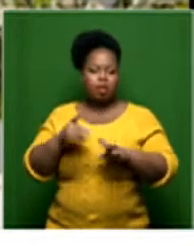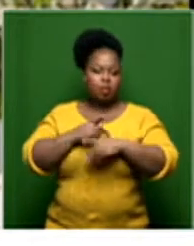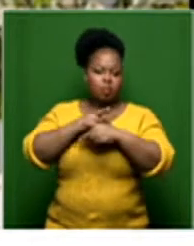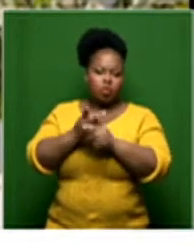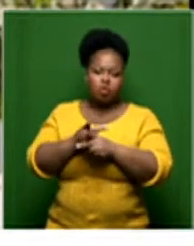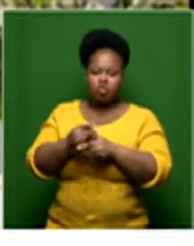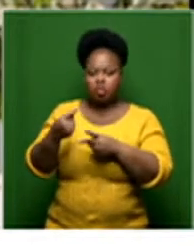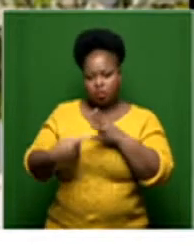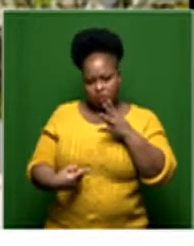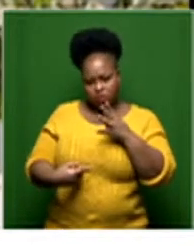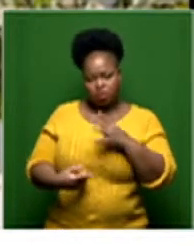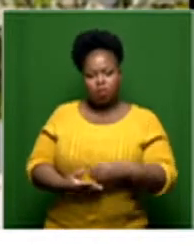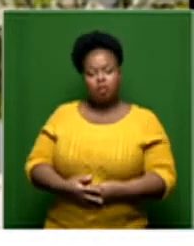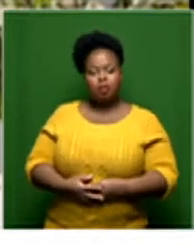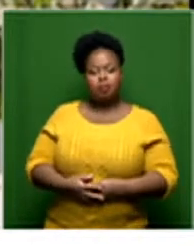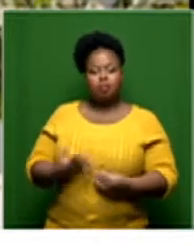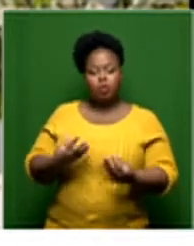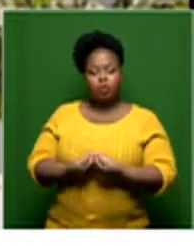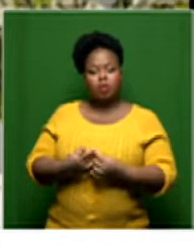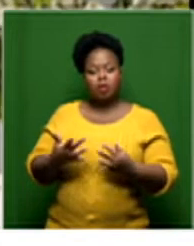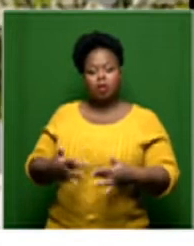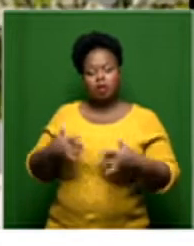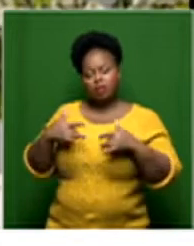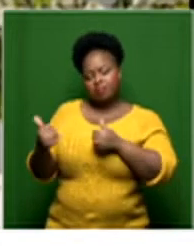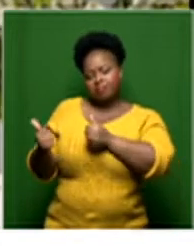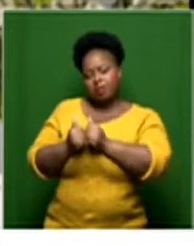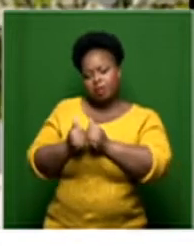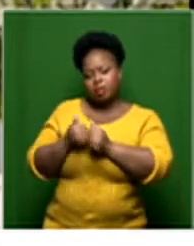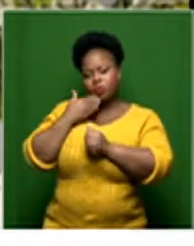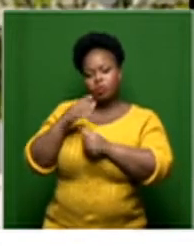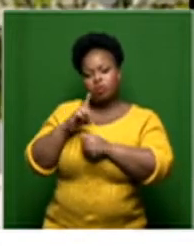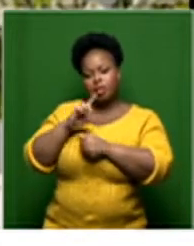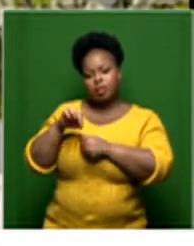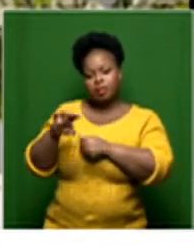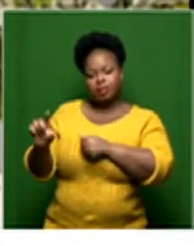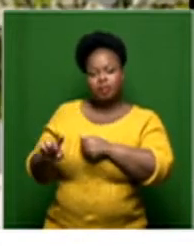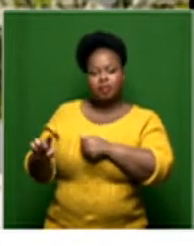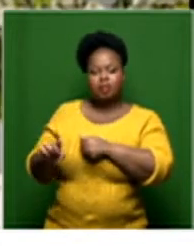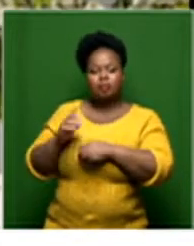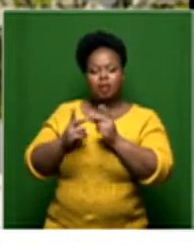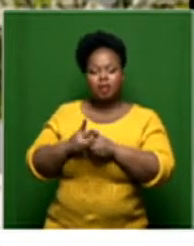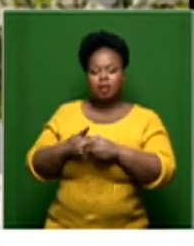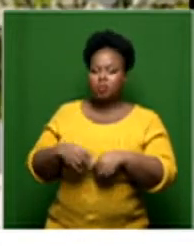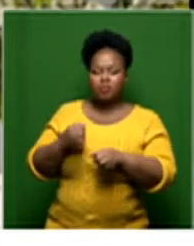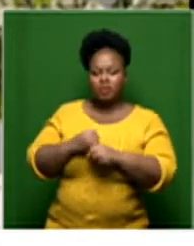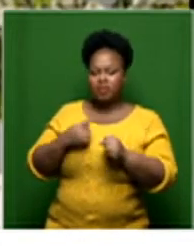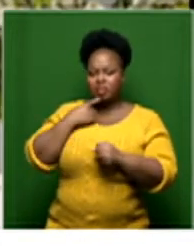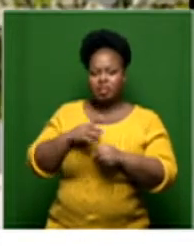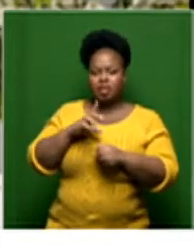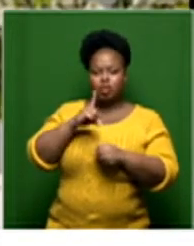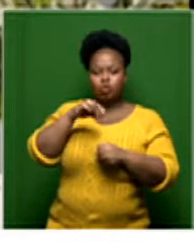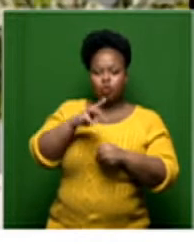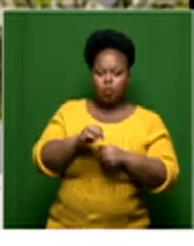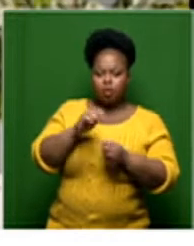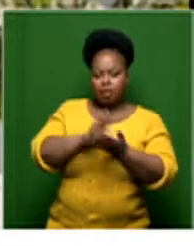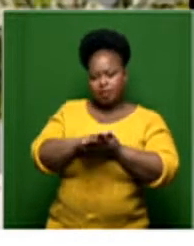that she did with her lifelong partner, Des. In fact, one very seldom ever said Dawn without Des.